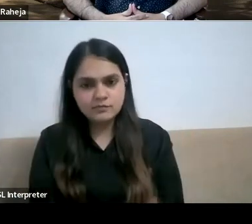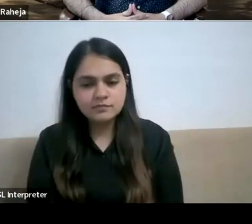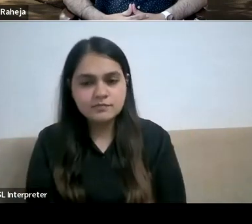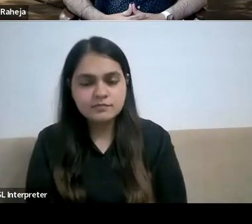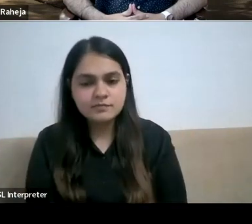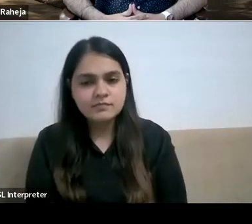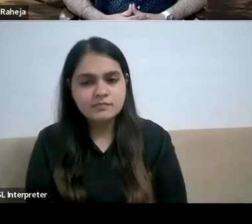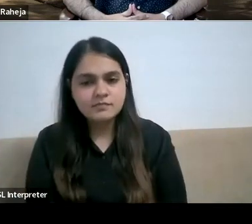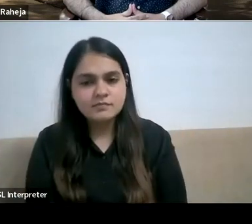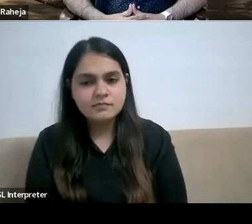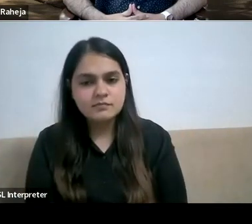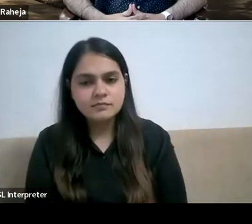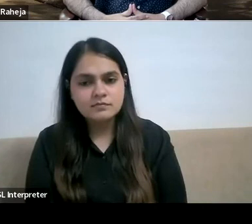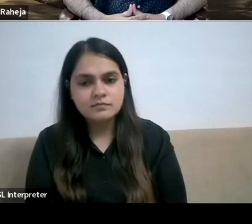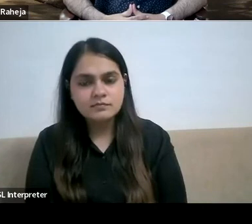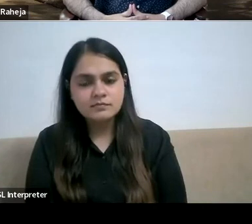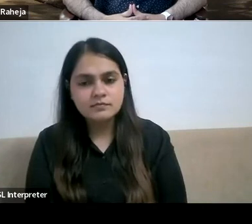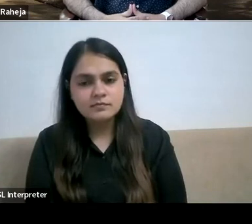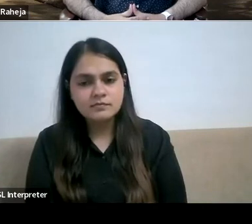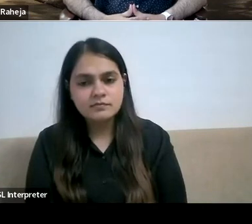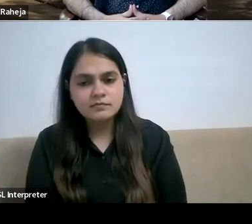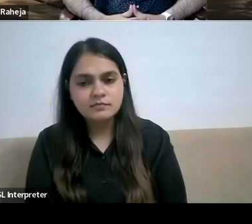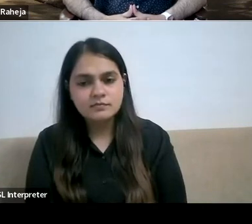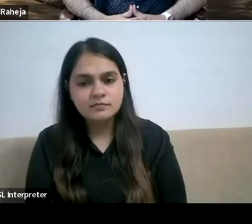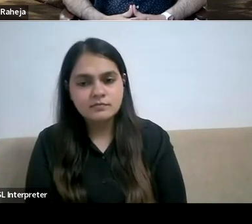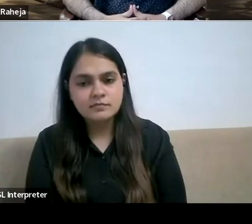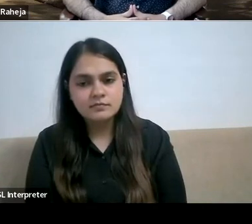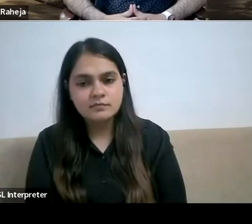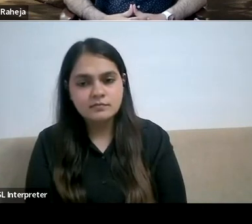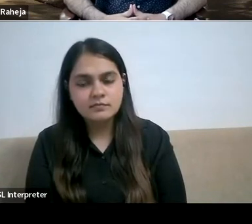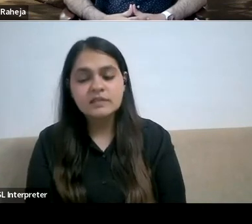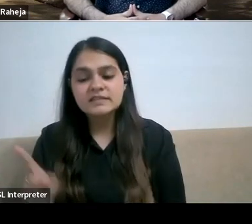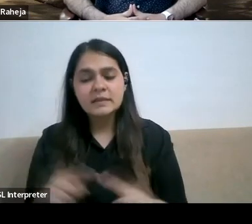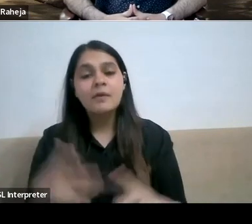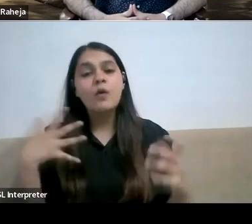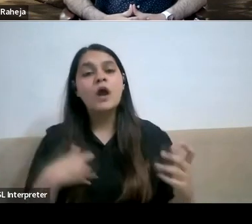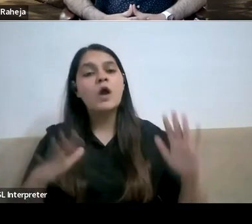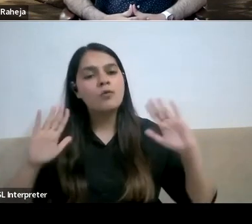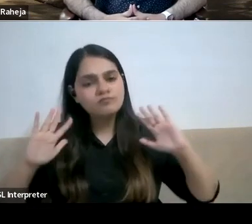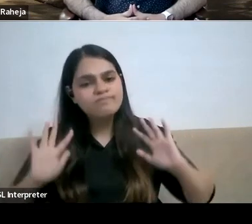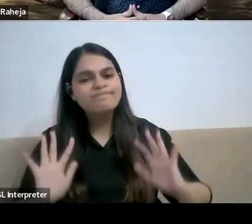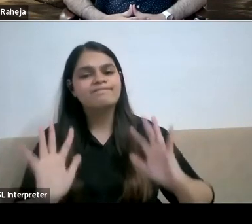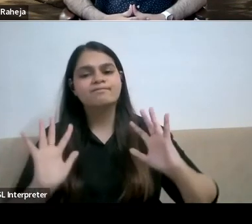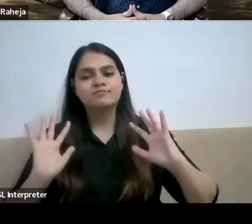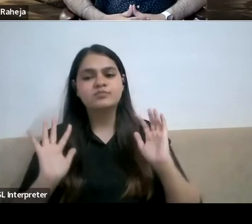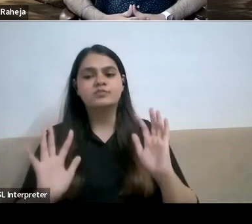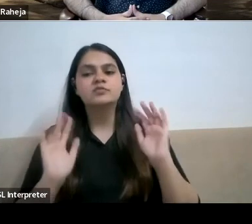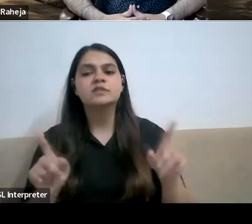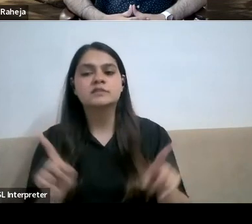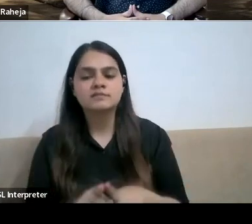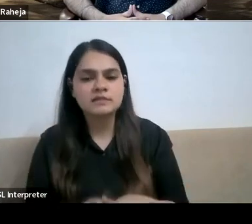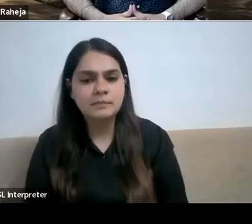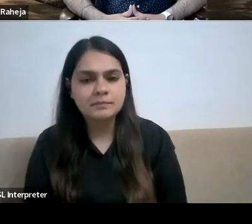so it's at the end of the day, we need to keep pushing and pushing and pushing. And I'm sure things are